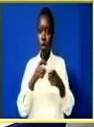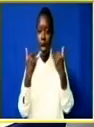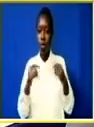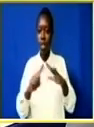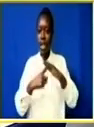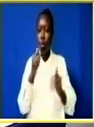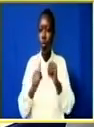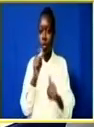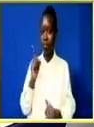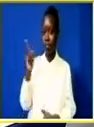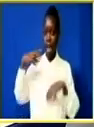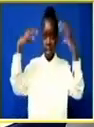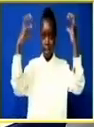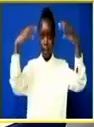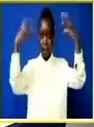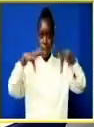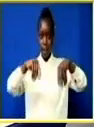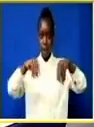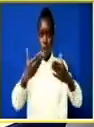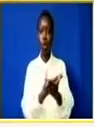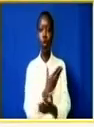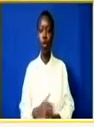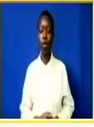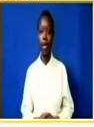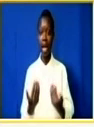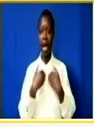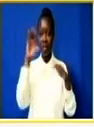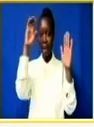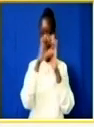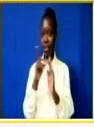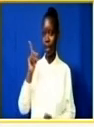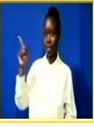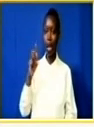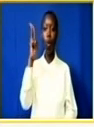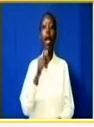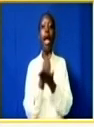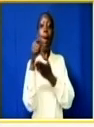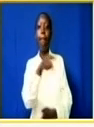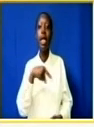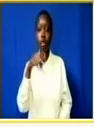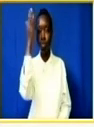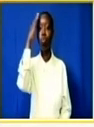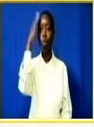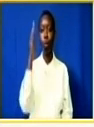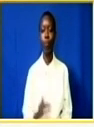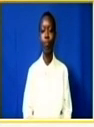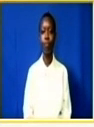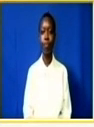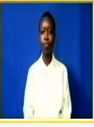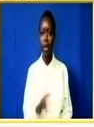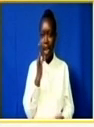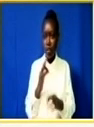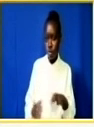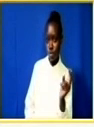erosion. We have that diagram there, which is going to guide us and help us to identify. Mm-hmm. Now, if you look at